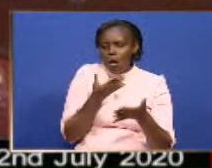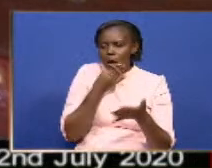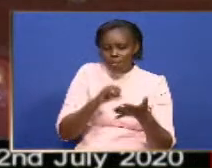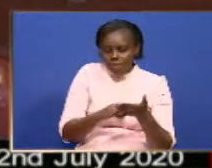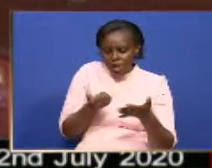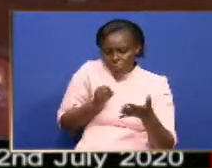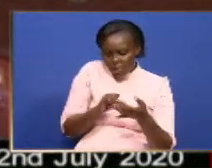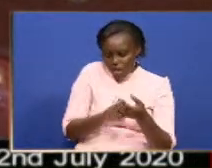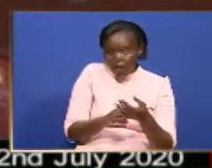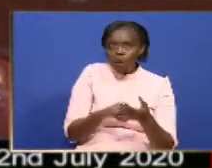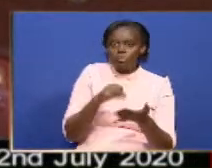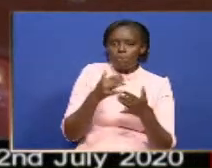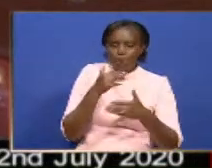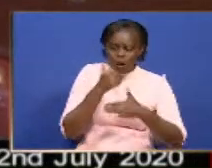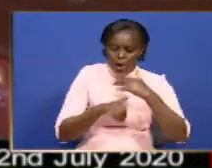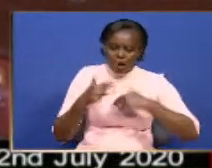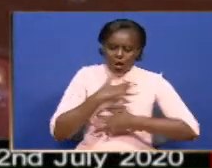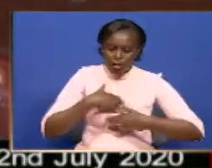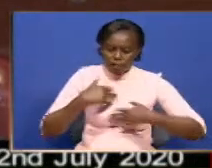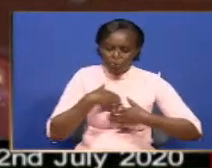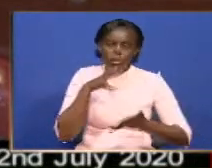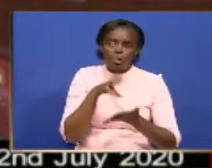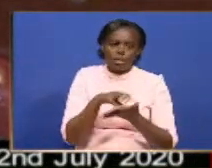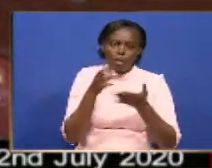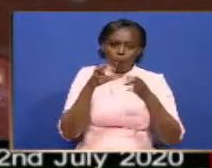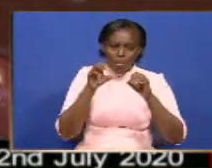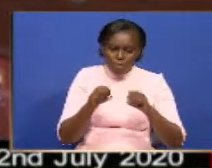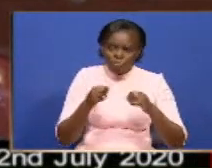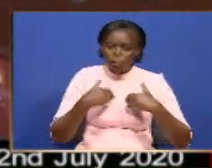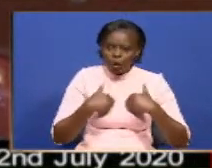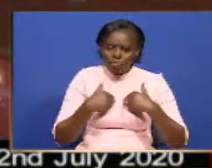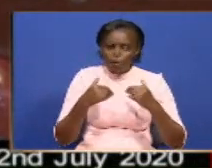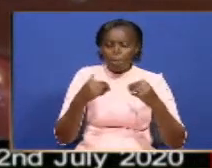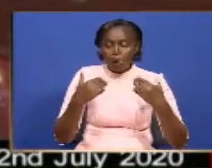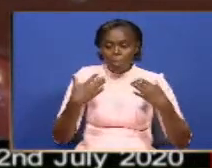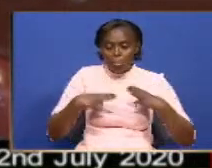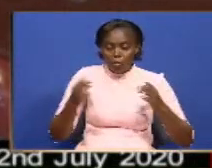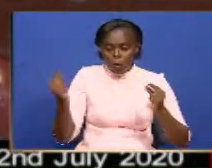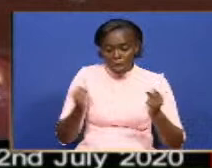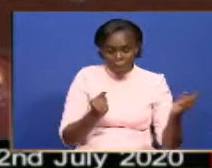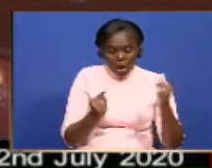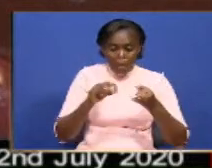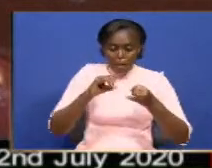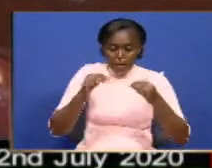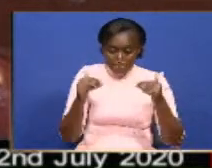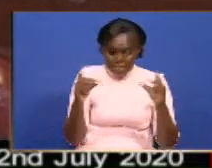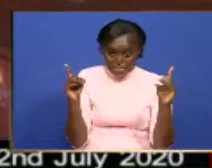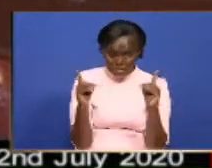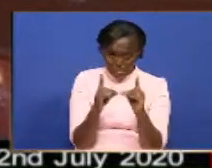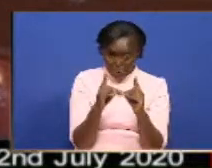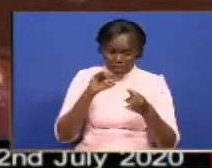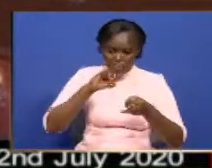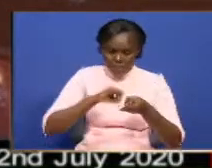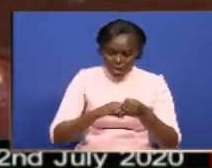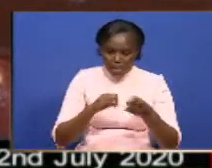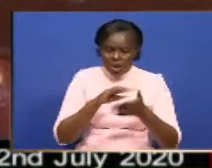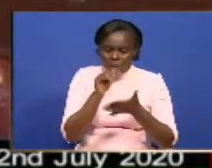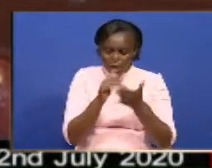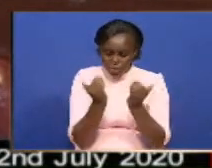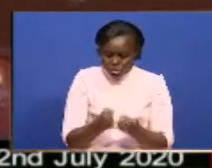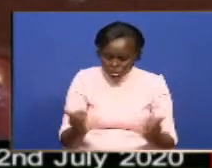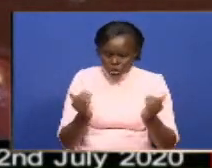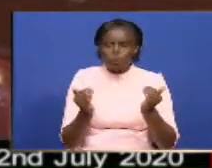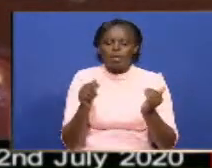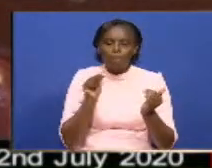refugee circumstances. That is very likely to happen, that people will meet and marry. I'm also happy that they're including children born out of